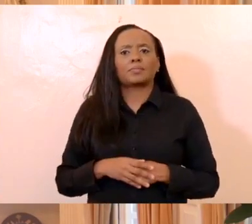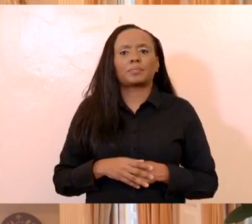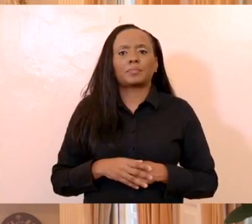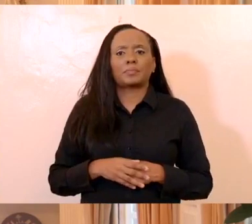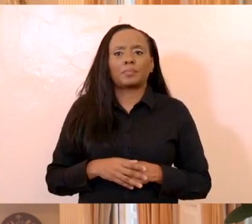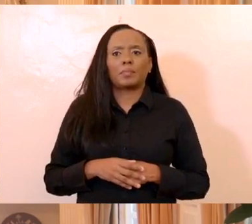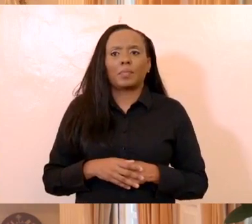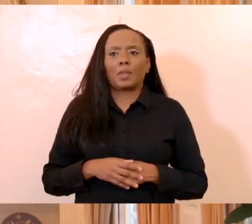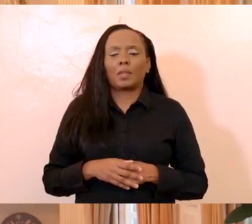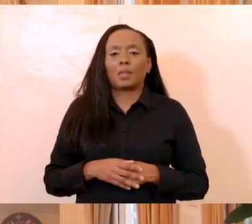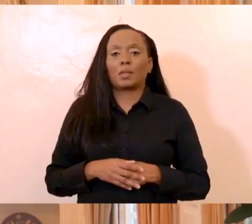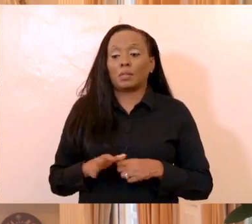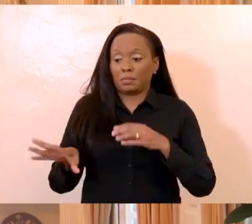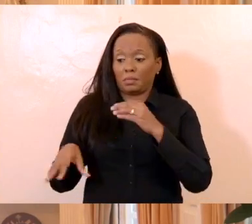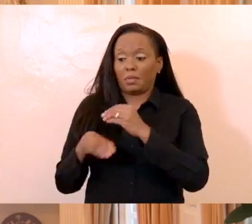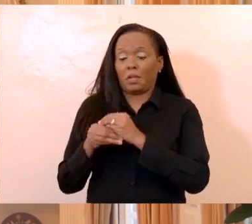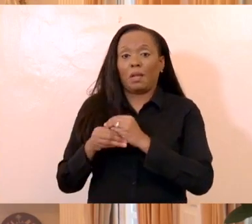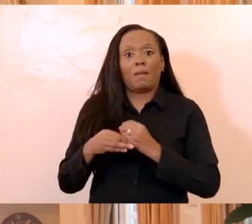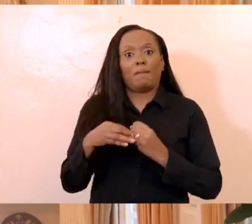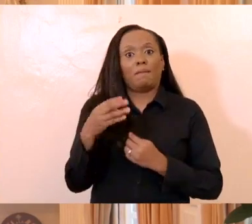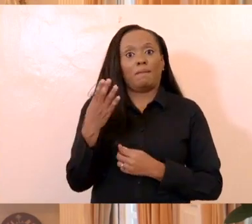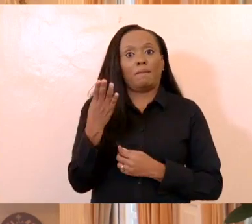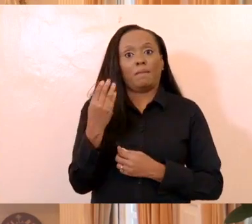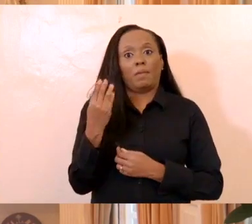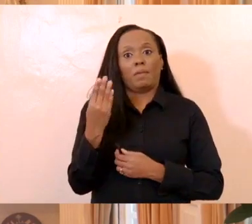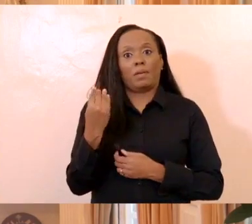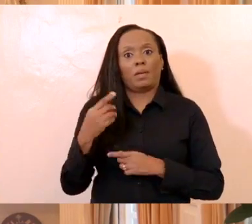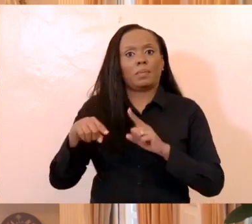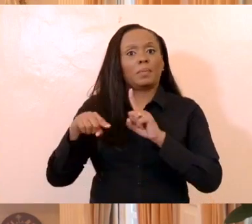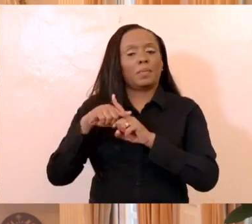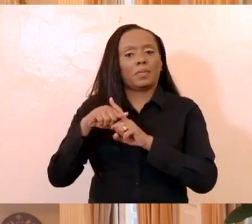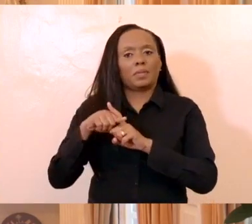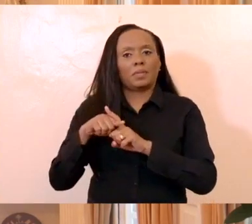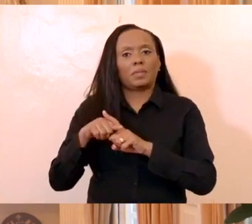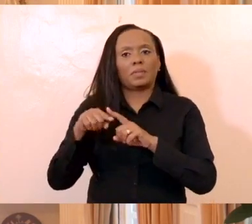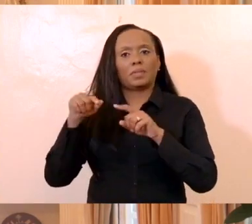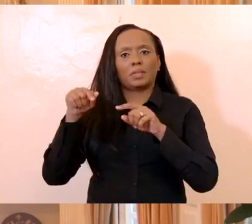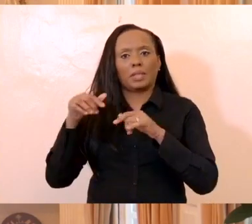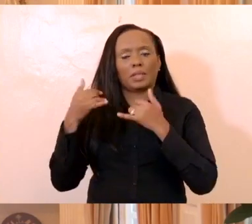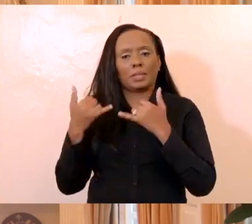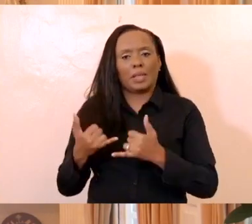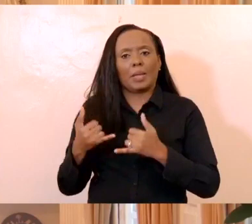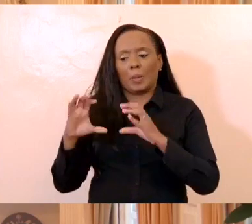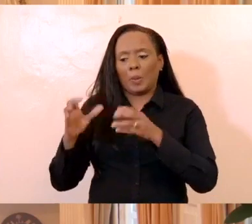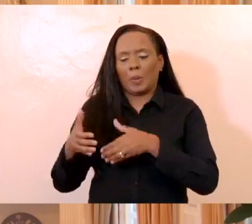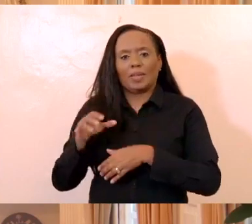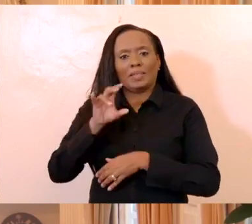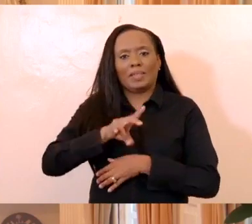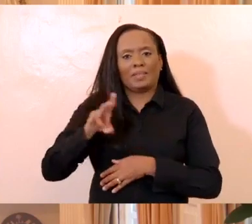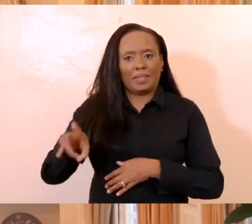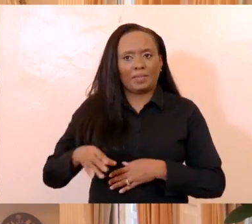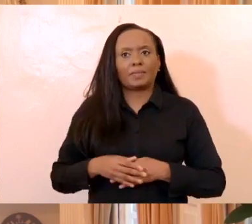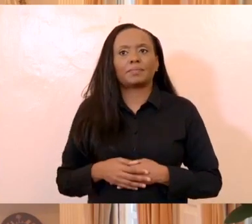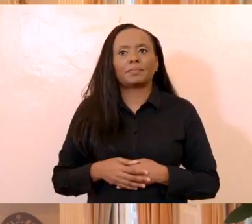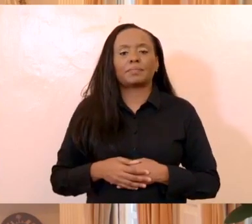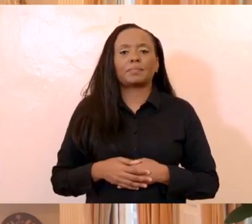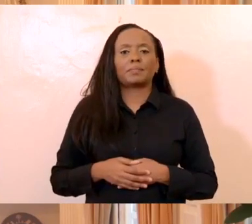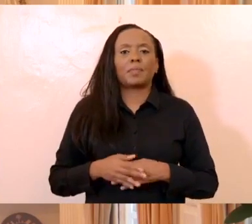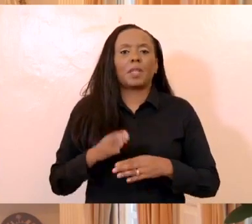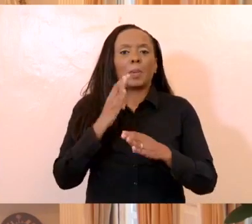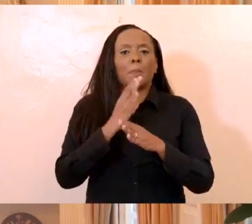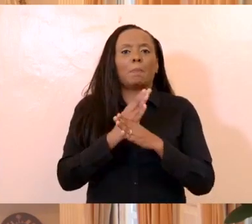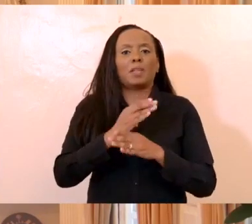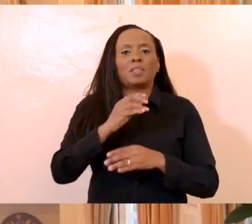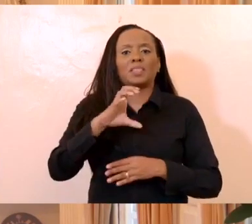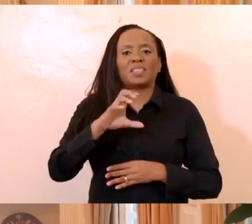another 14 positive cases, bringing their total to 77. The bus crawl has an